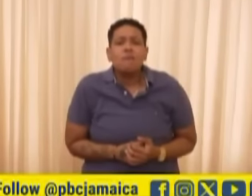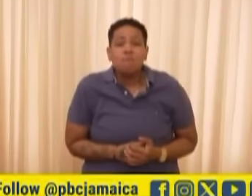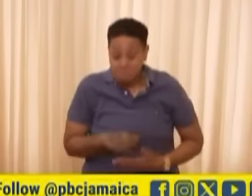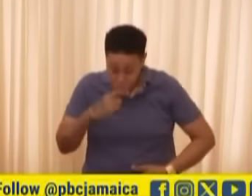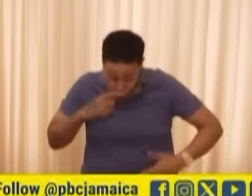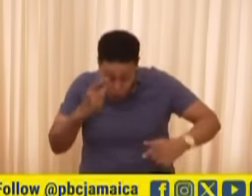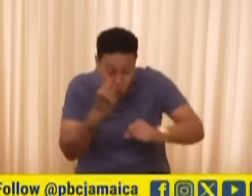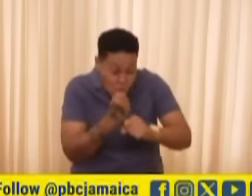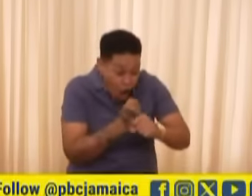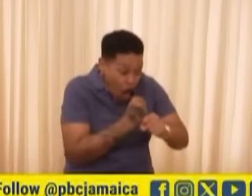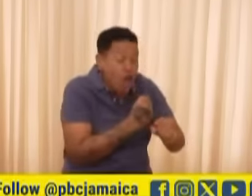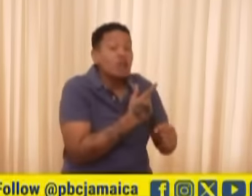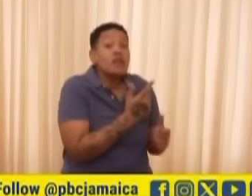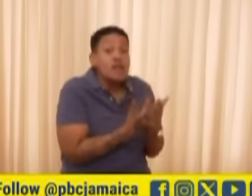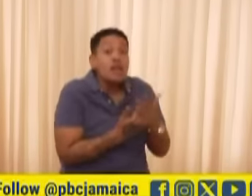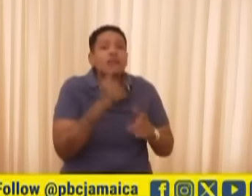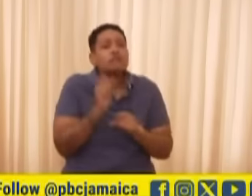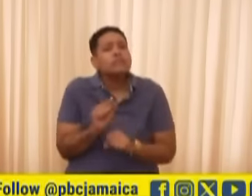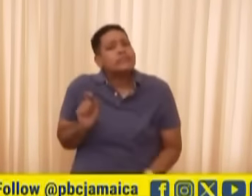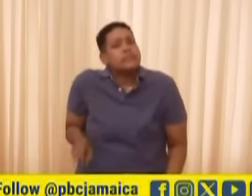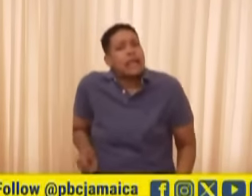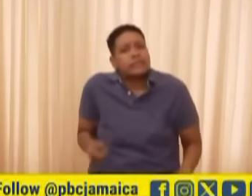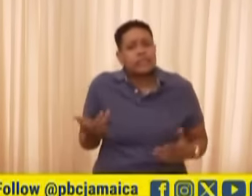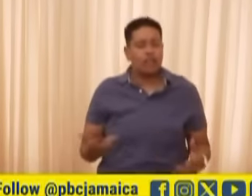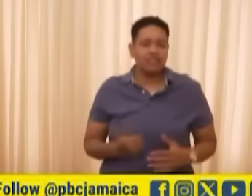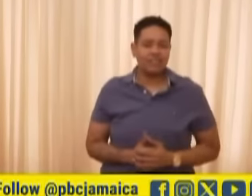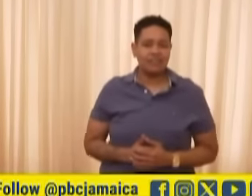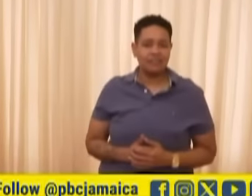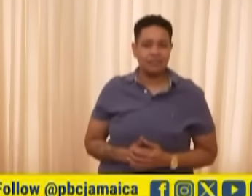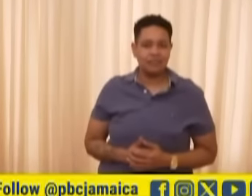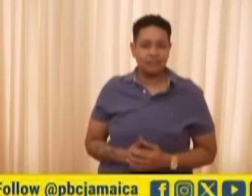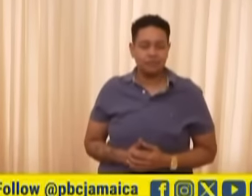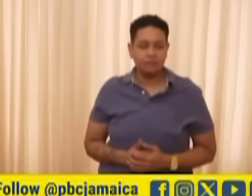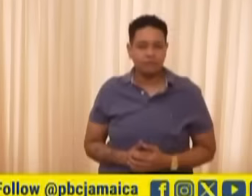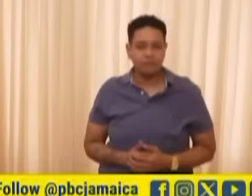to do the work that is necessary.